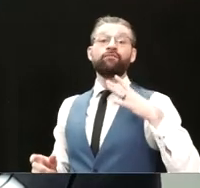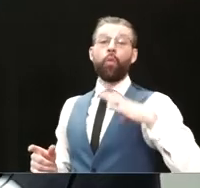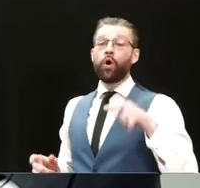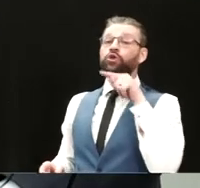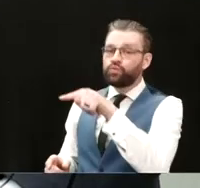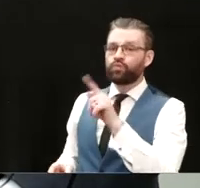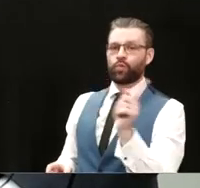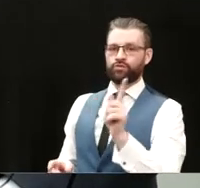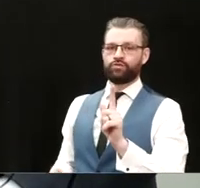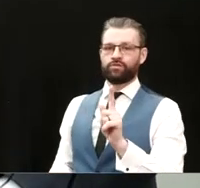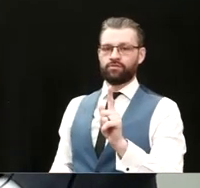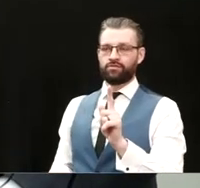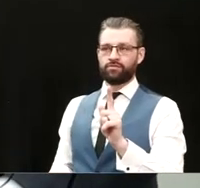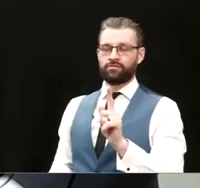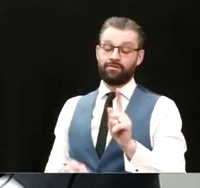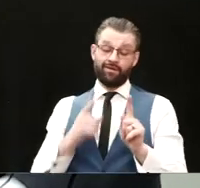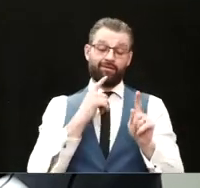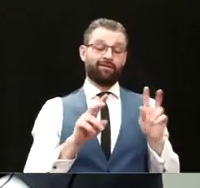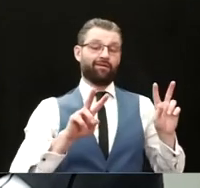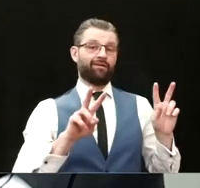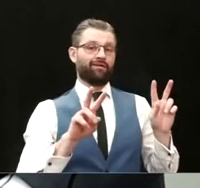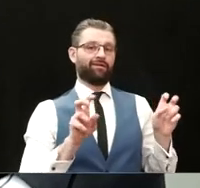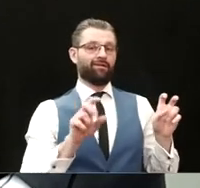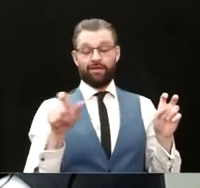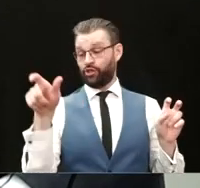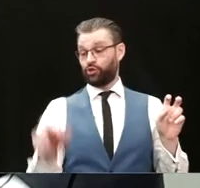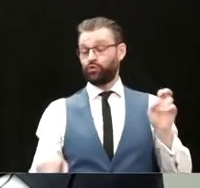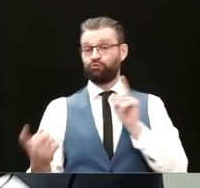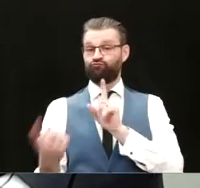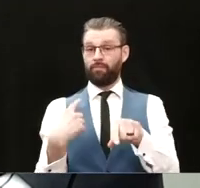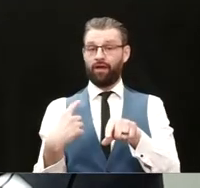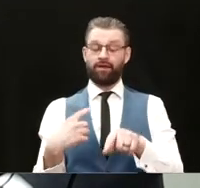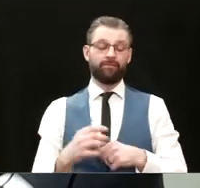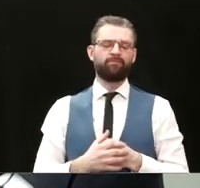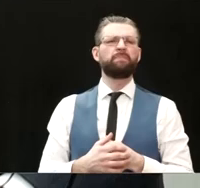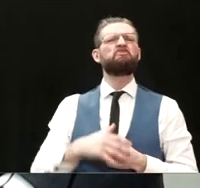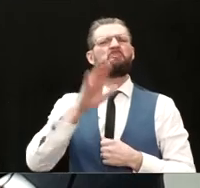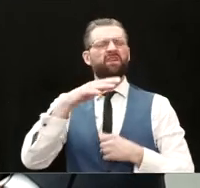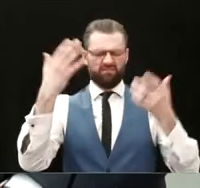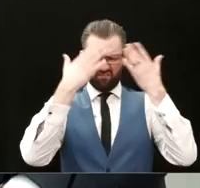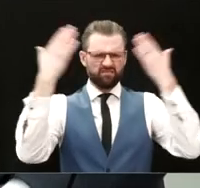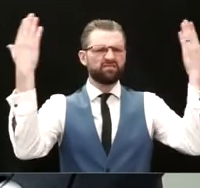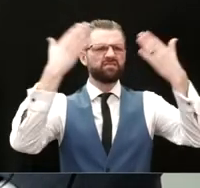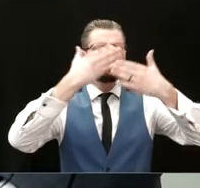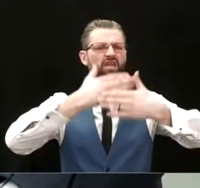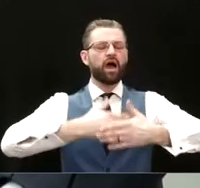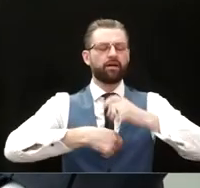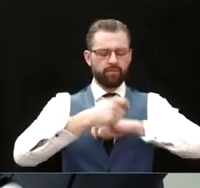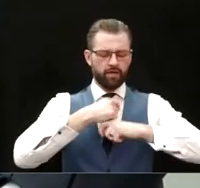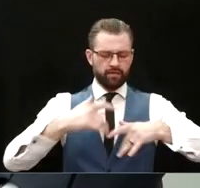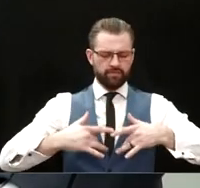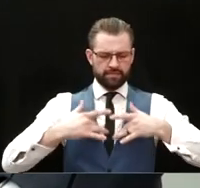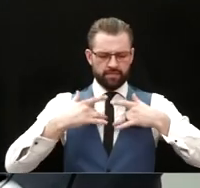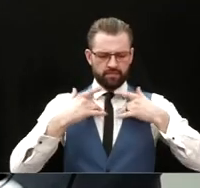you?" Frankl goes on to quote from one of his students, "But in the darkness, I acquired a sense of my